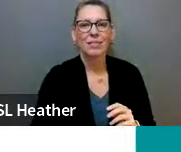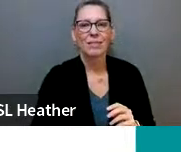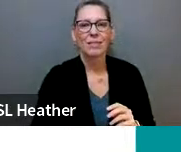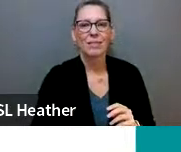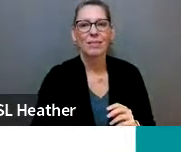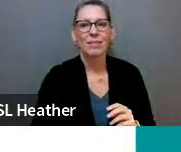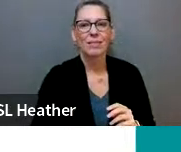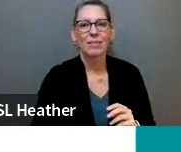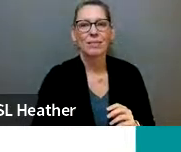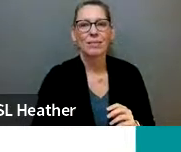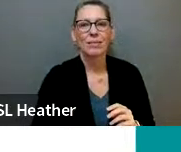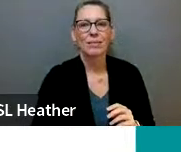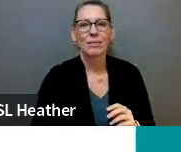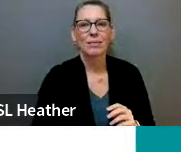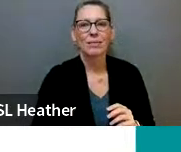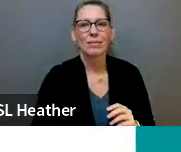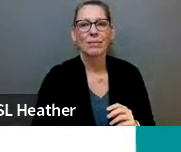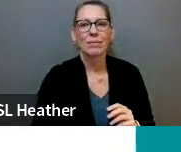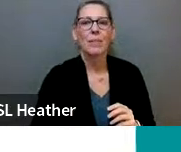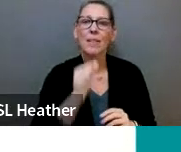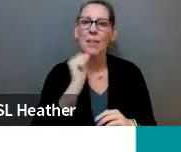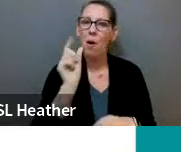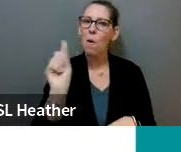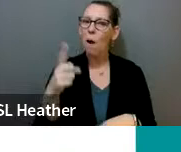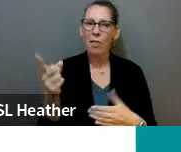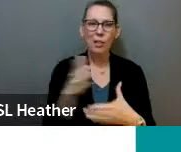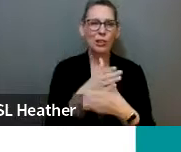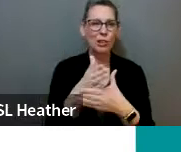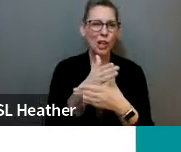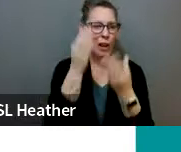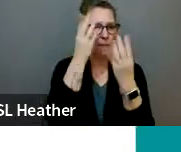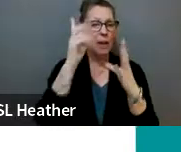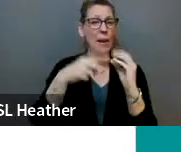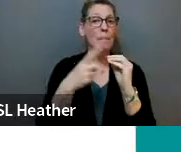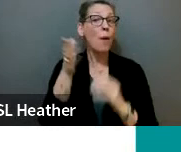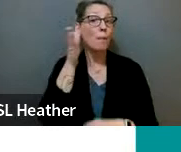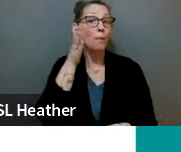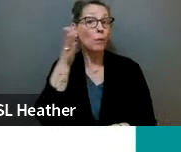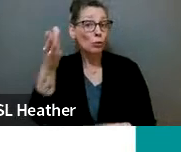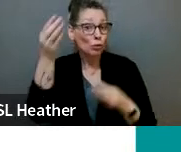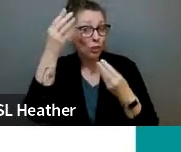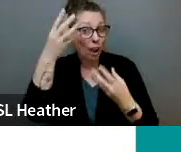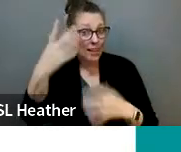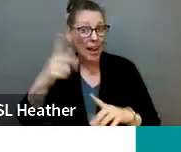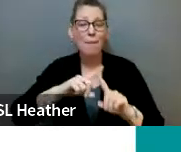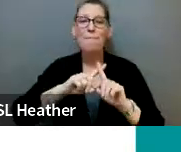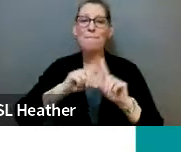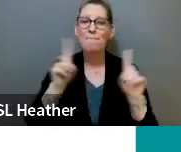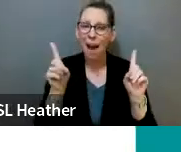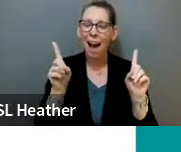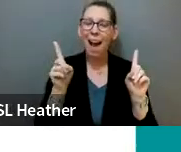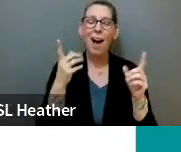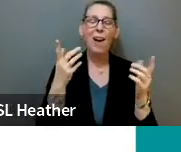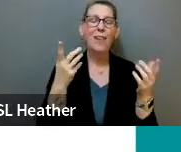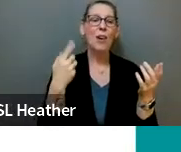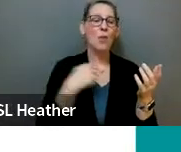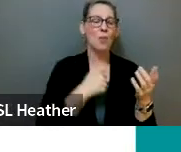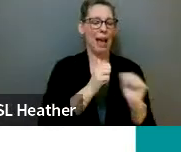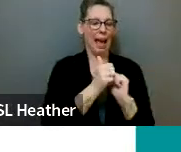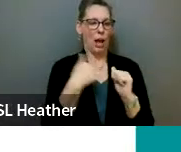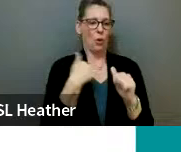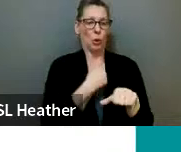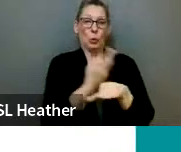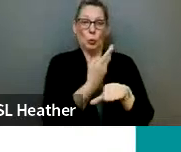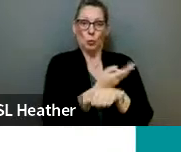just sharing information about future content, but also information in regards to what we heard and how we used their